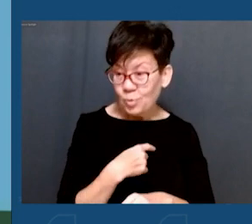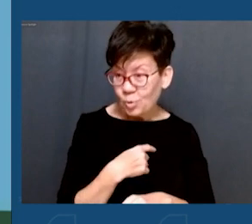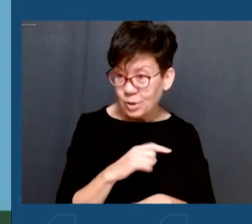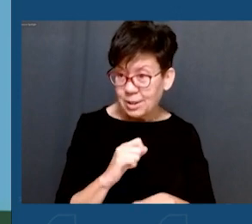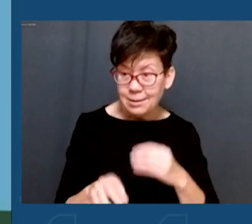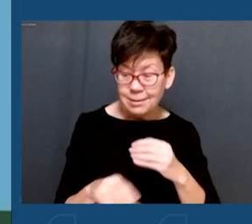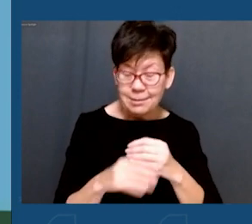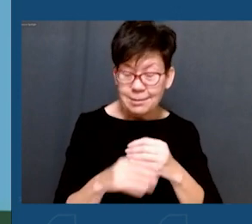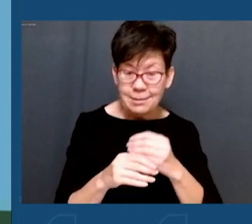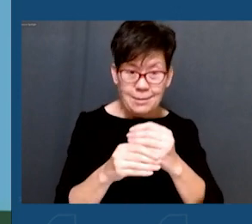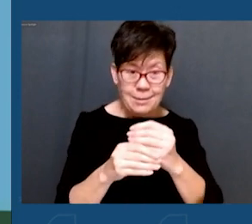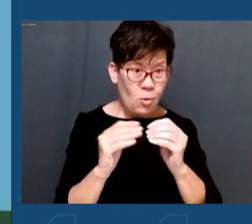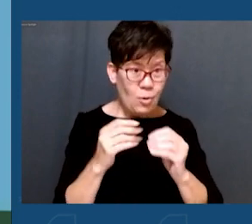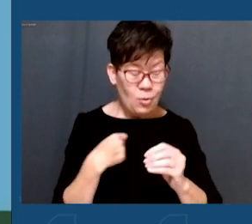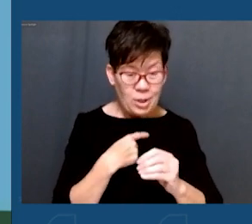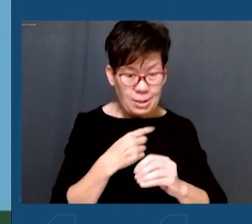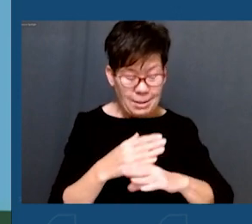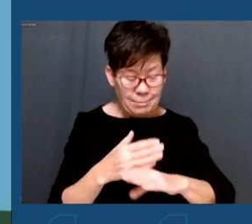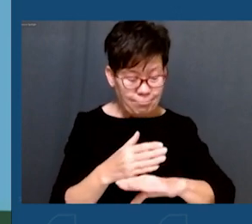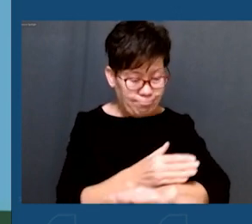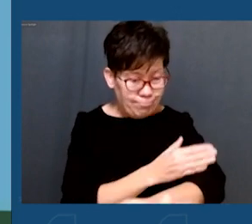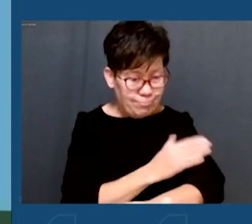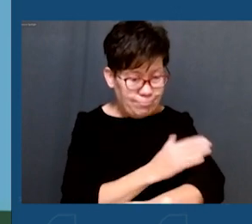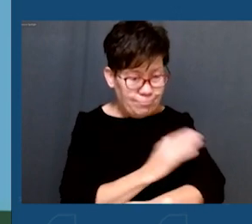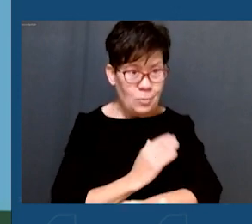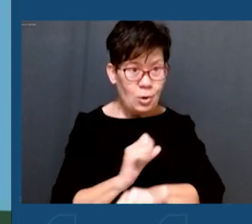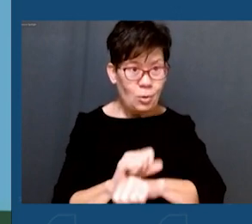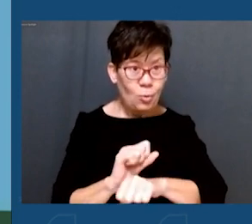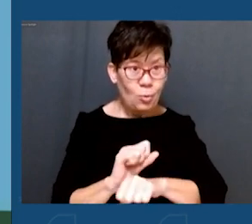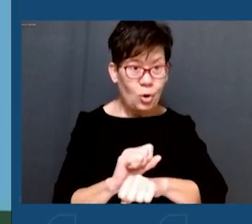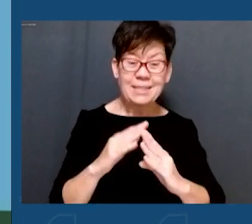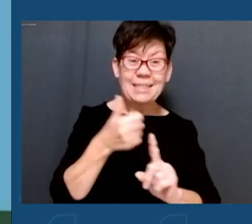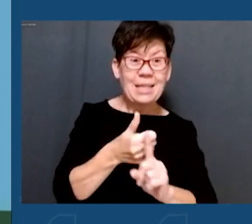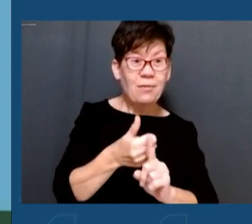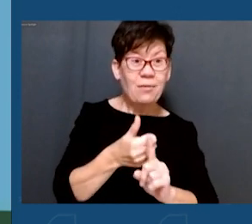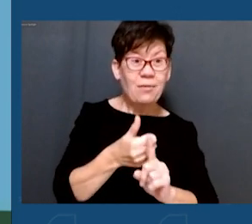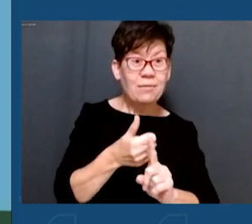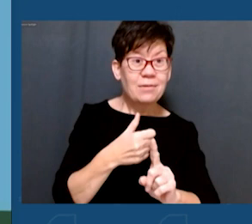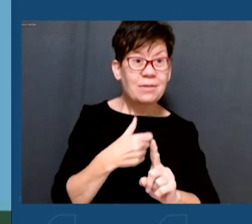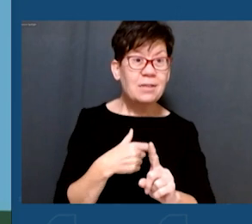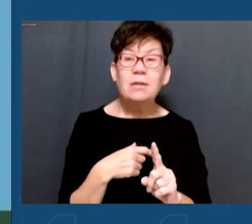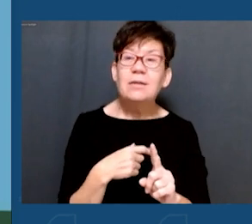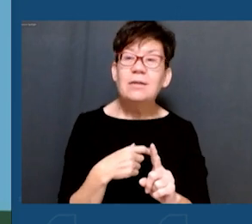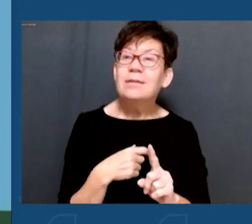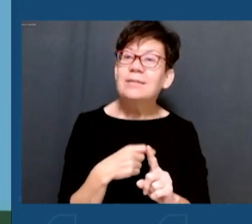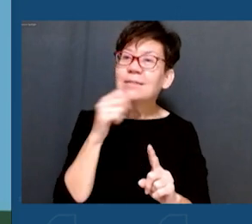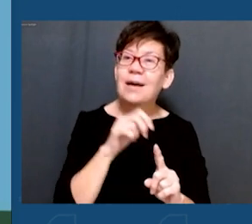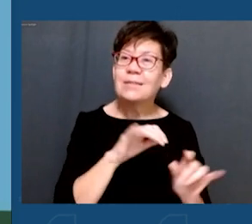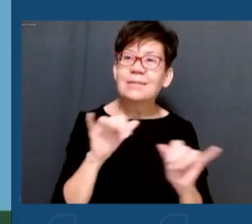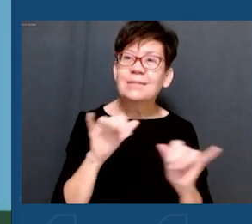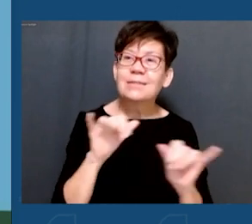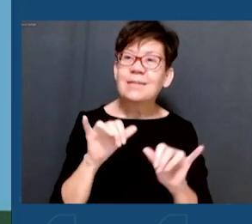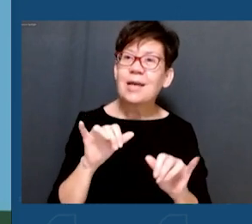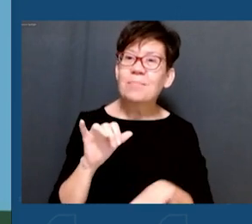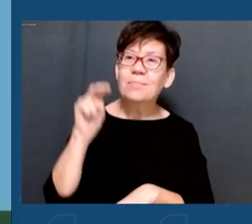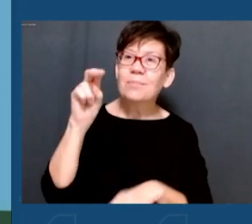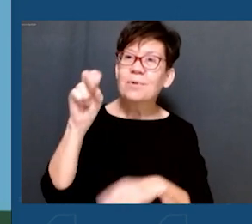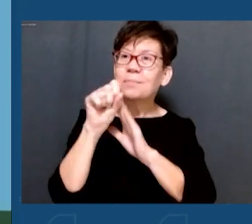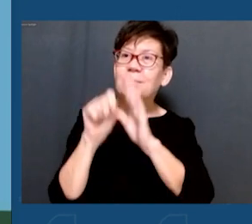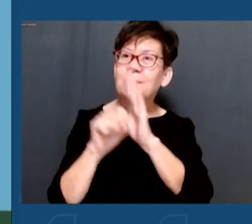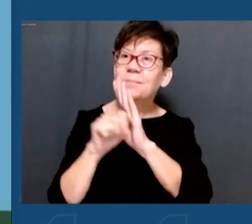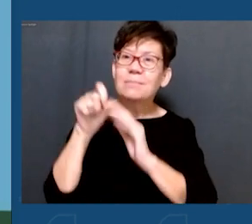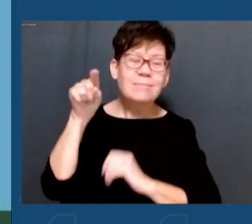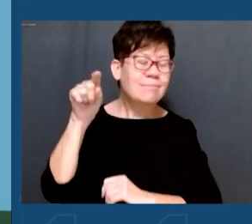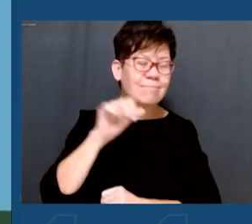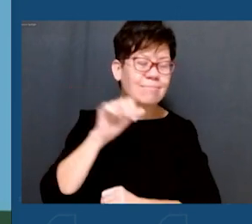We can do better. And even the city itself, not like any other city of upstate. They all declined for a long time. It